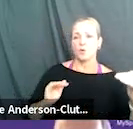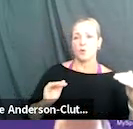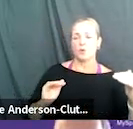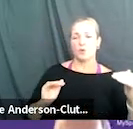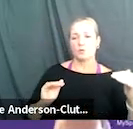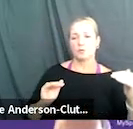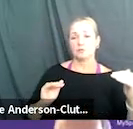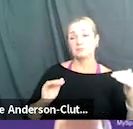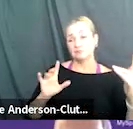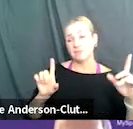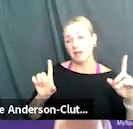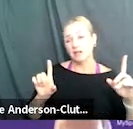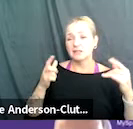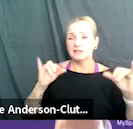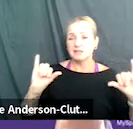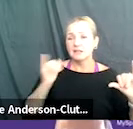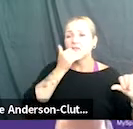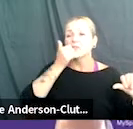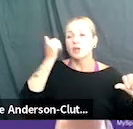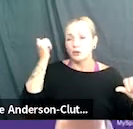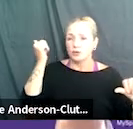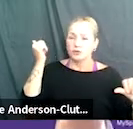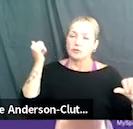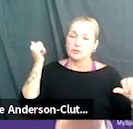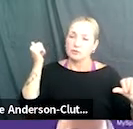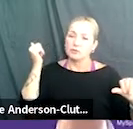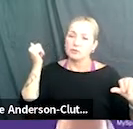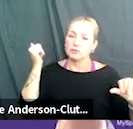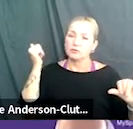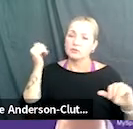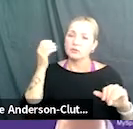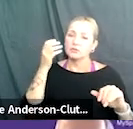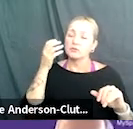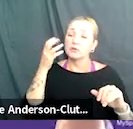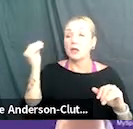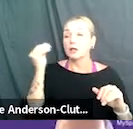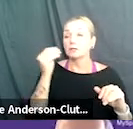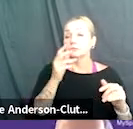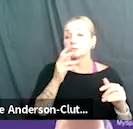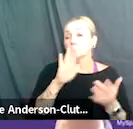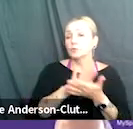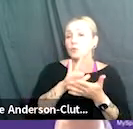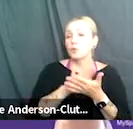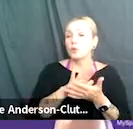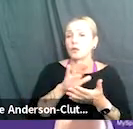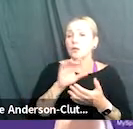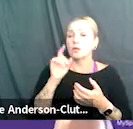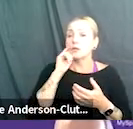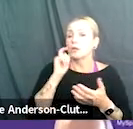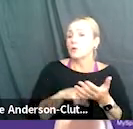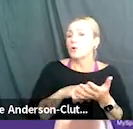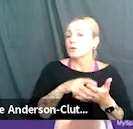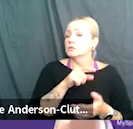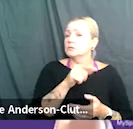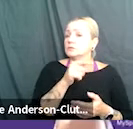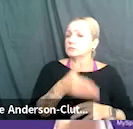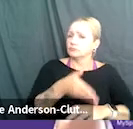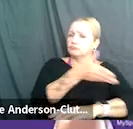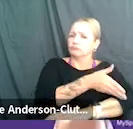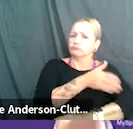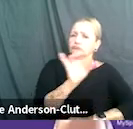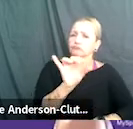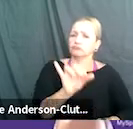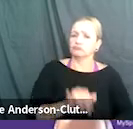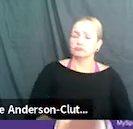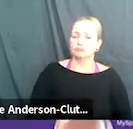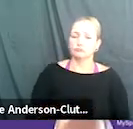and at school that he seemed happier. So with the fluoxetine, well, after starting the fluoxetine, things seemed to improve. What his mom and I talked about